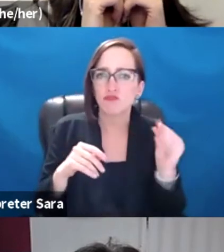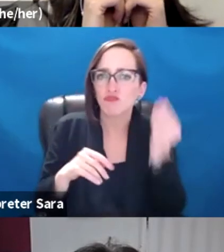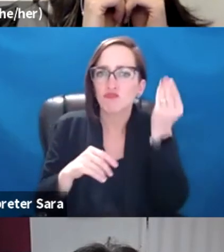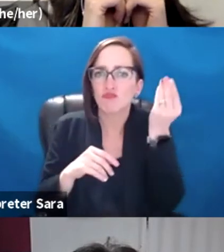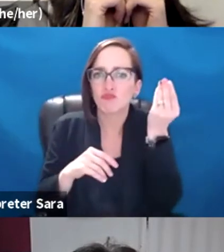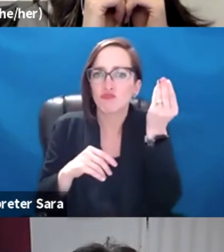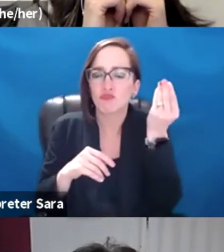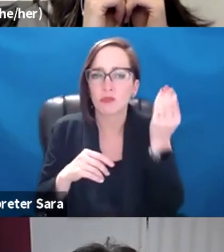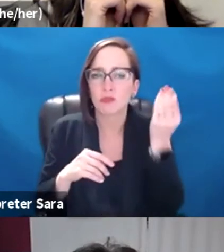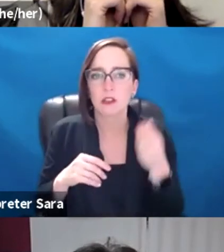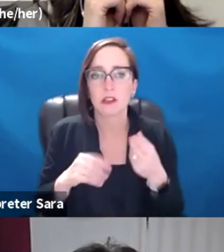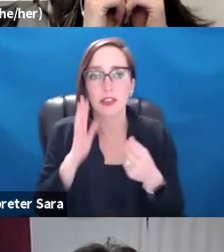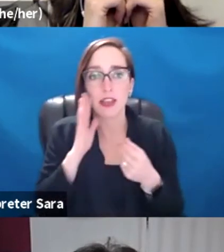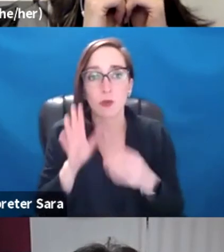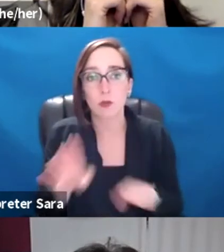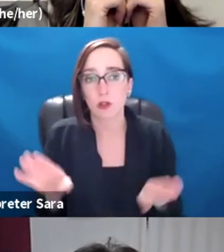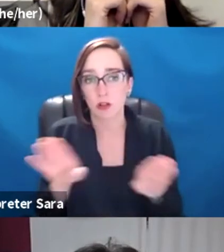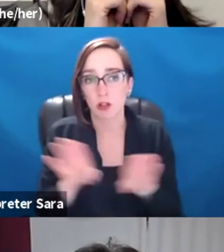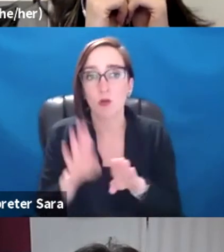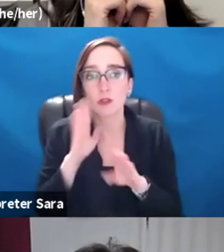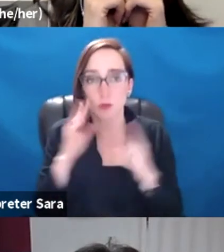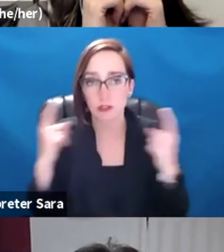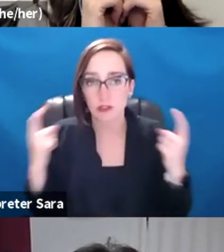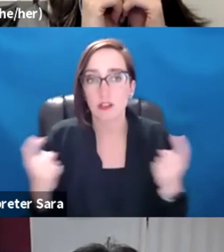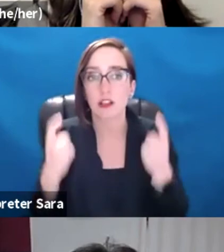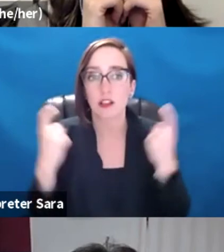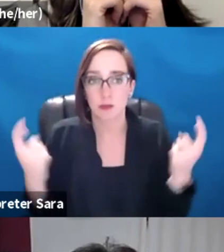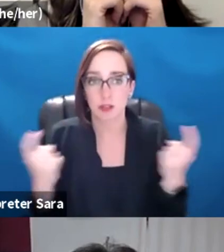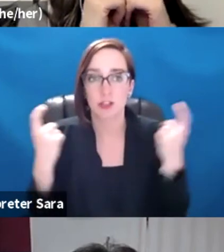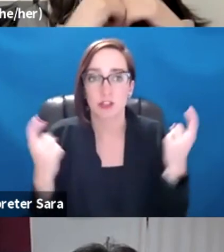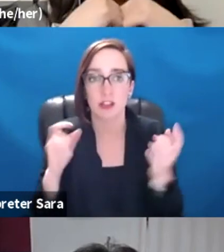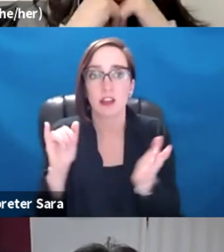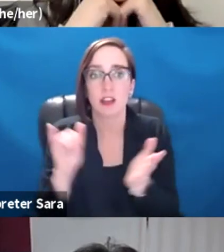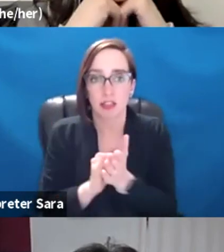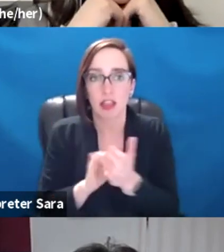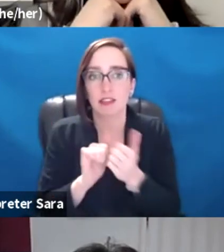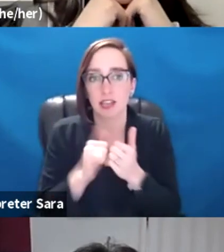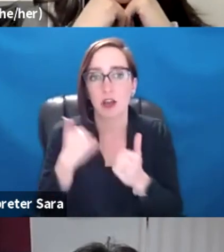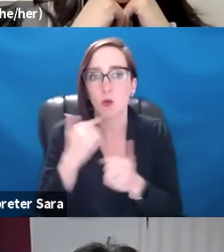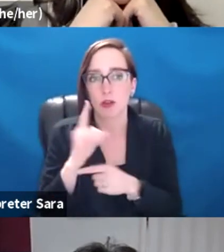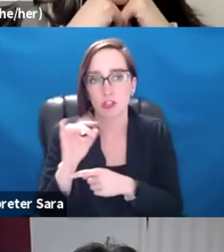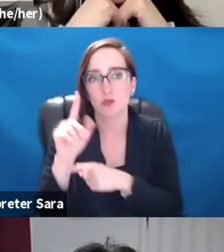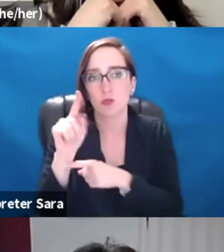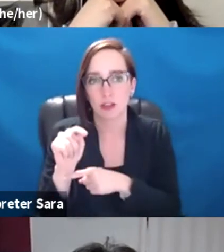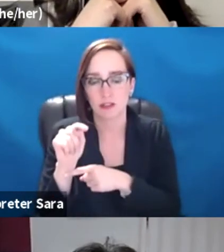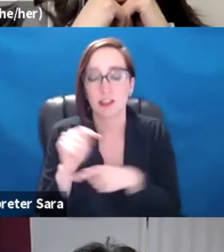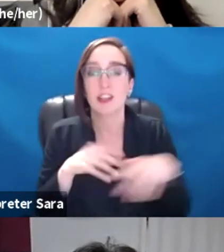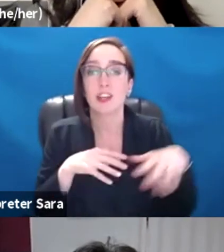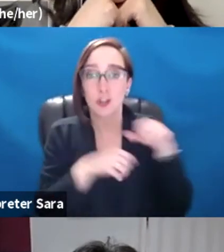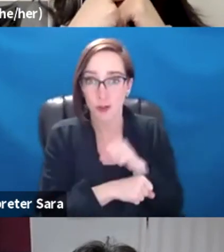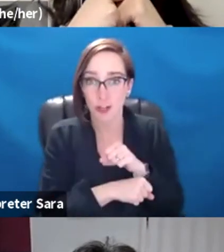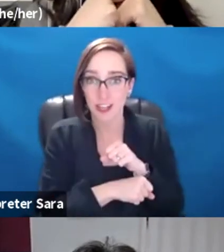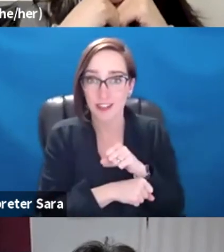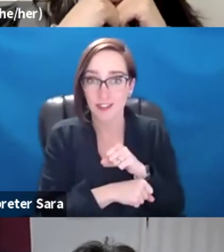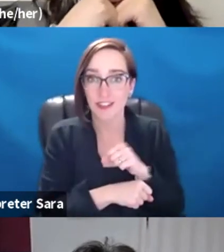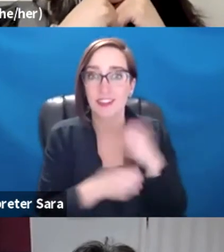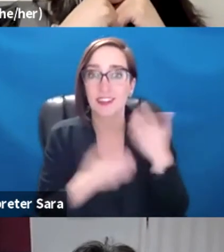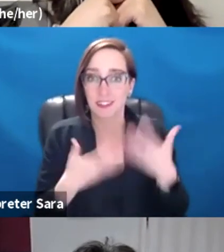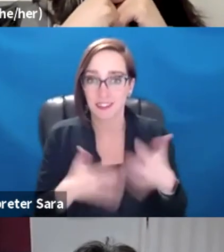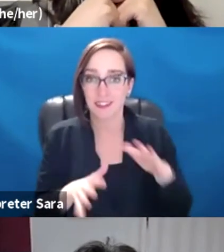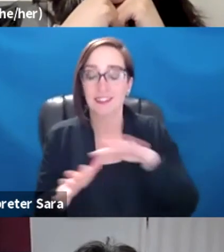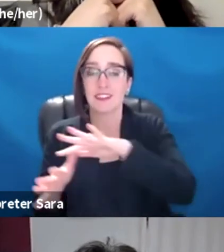then we're going to close with celebration because that's how we do it. Grief opens a way for new life,